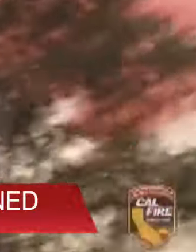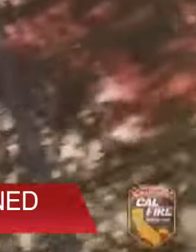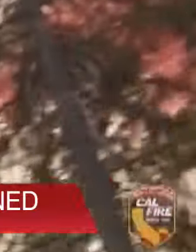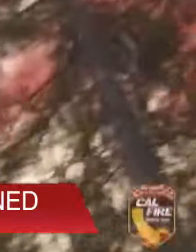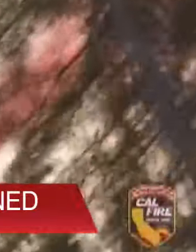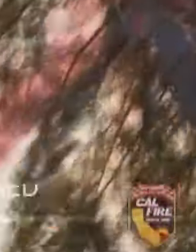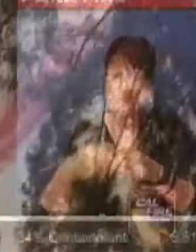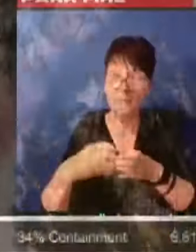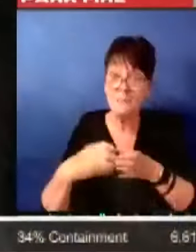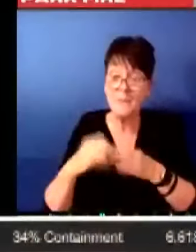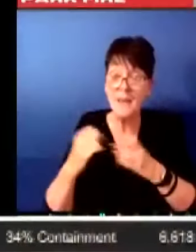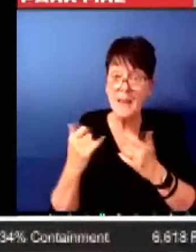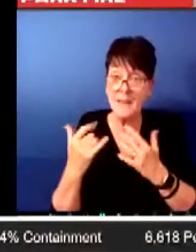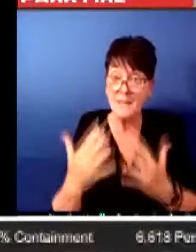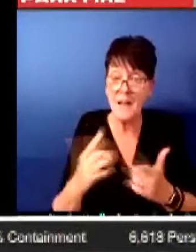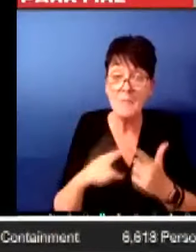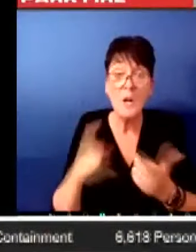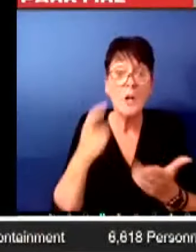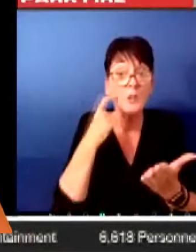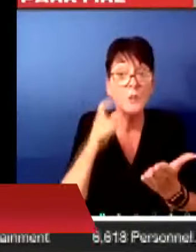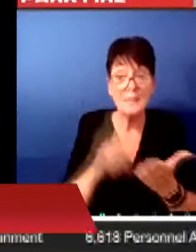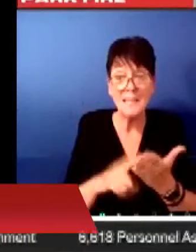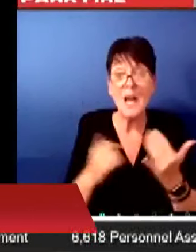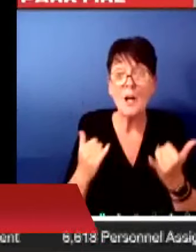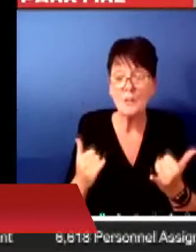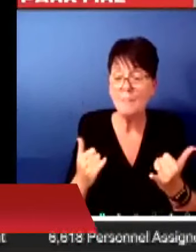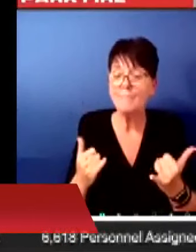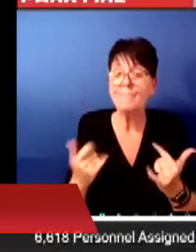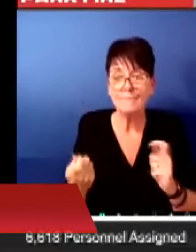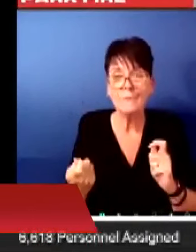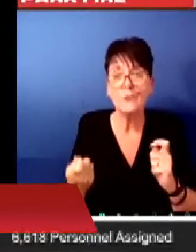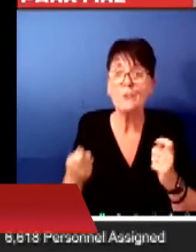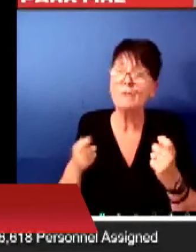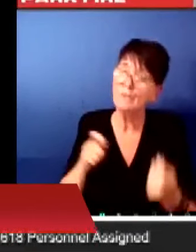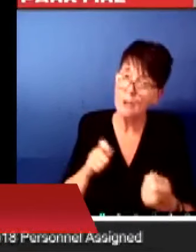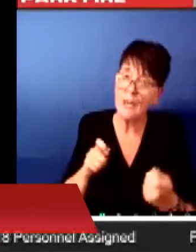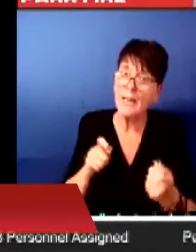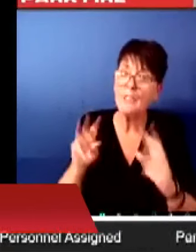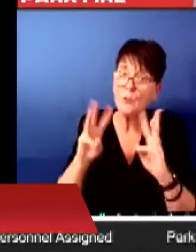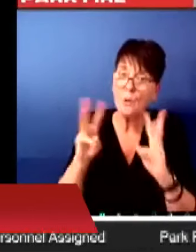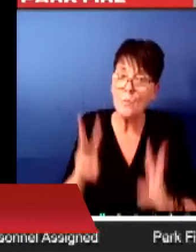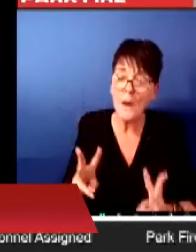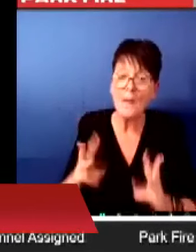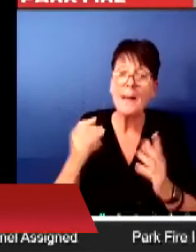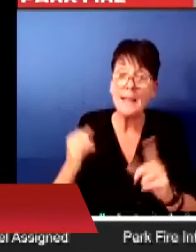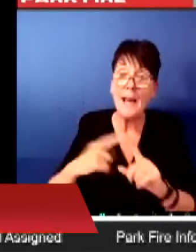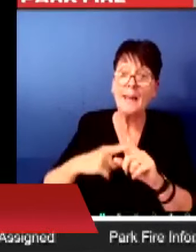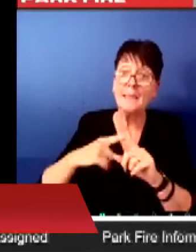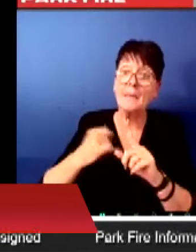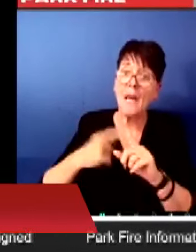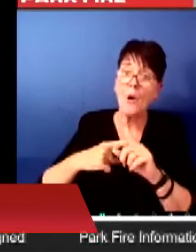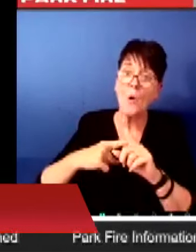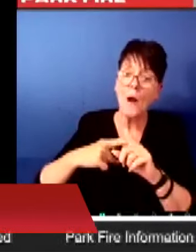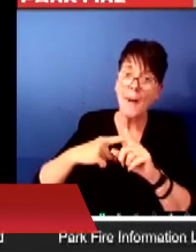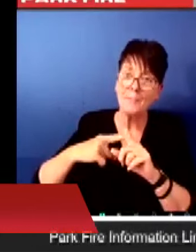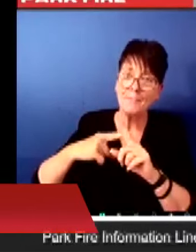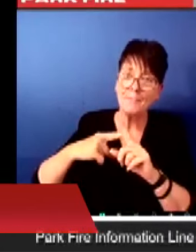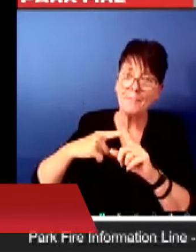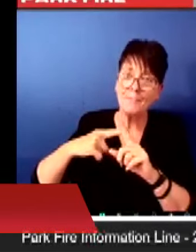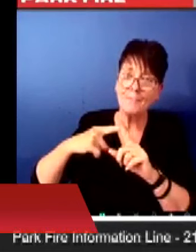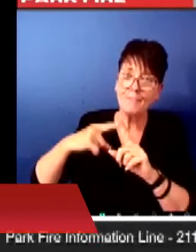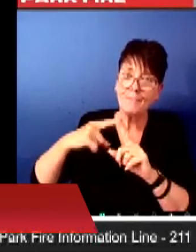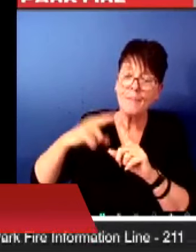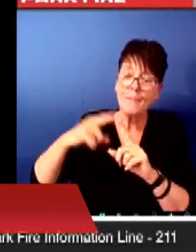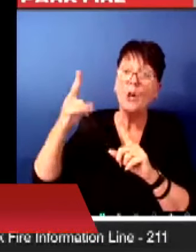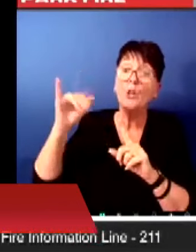Creek drainage. Today, we had a change in our weather. The temperatures are going up, our humidities are going down, and we